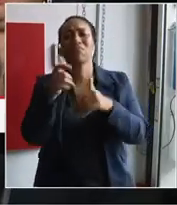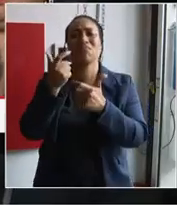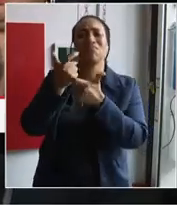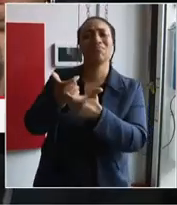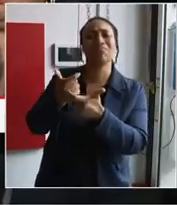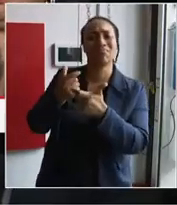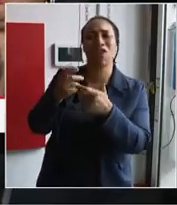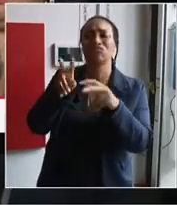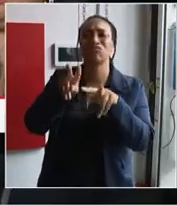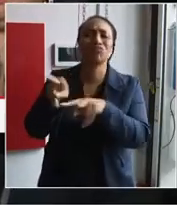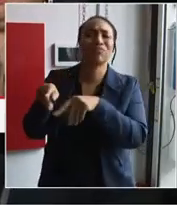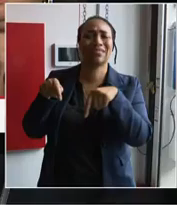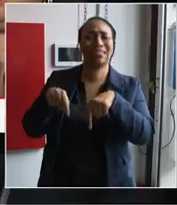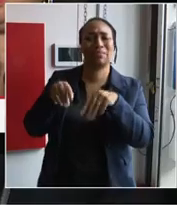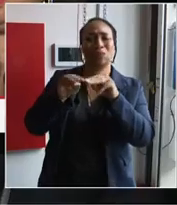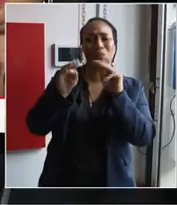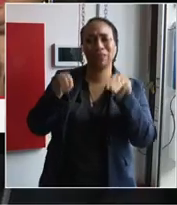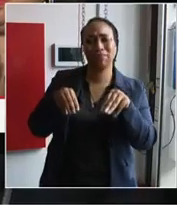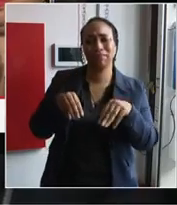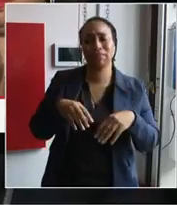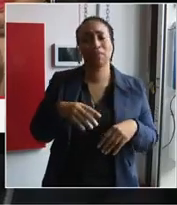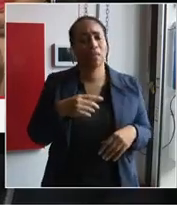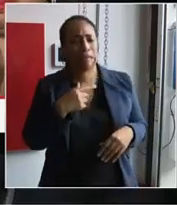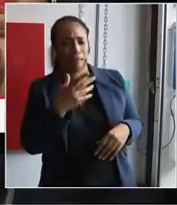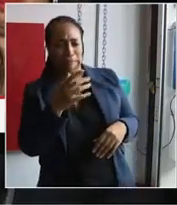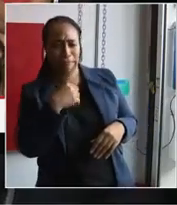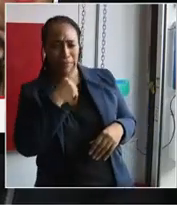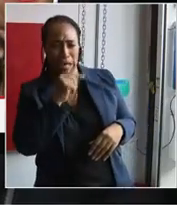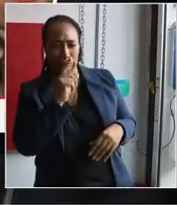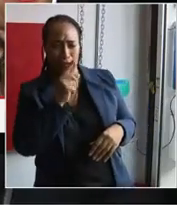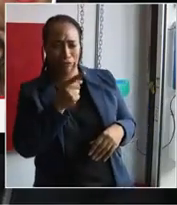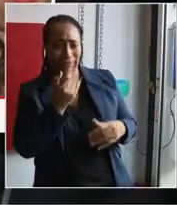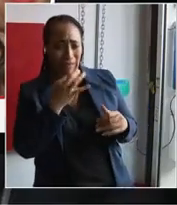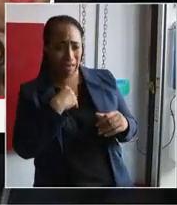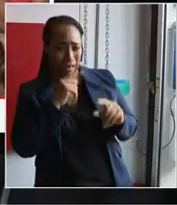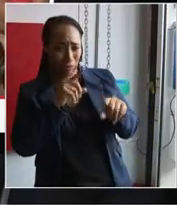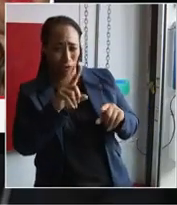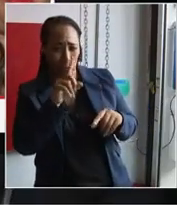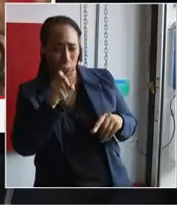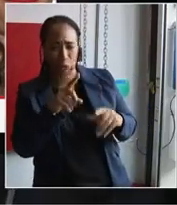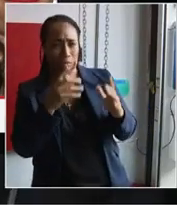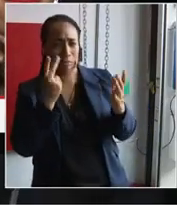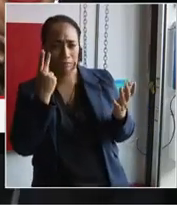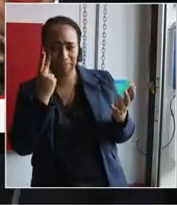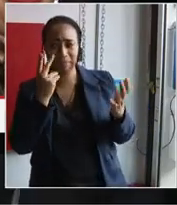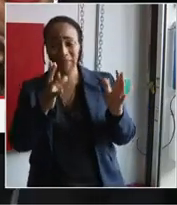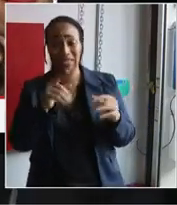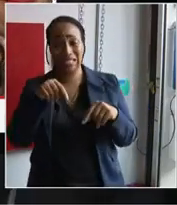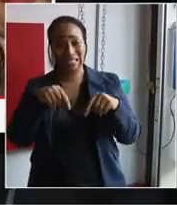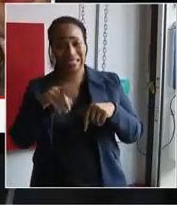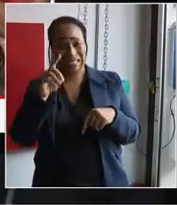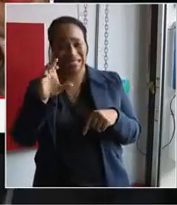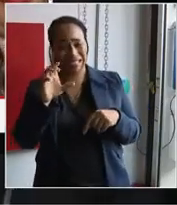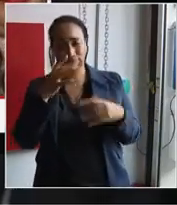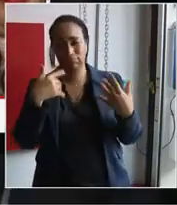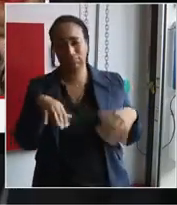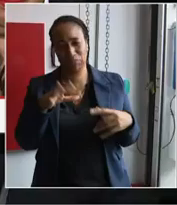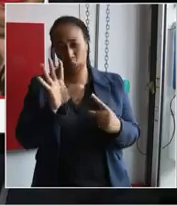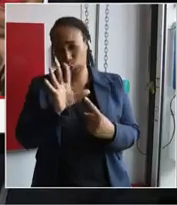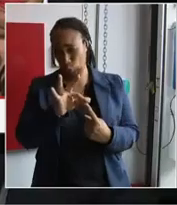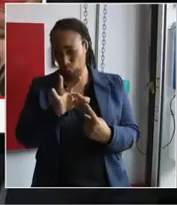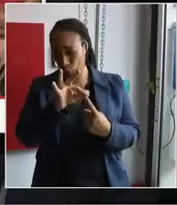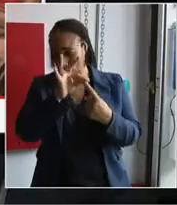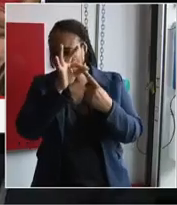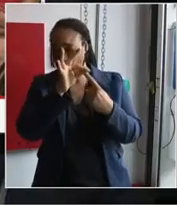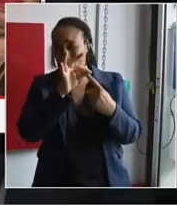answer that question other than this is a unique art form for Washington, D.C. Other cities have